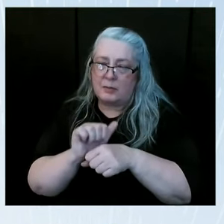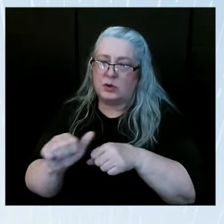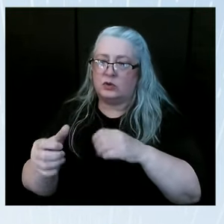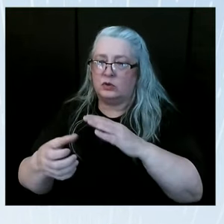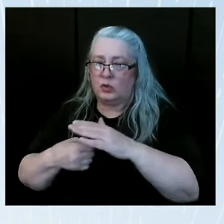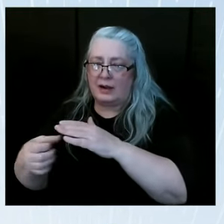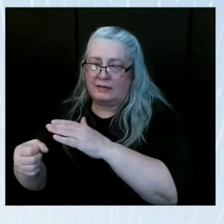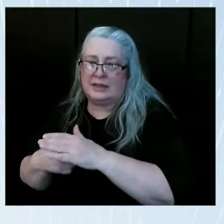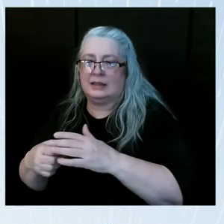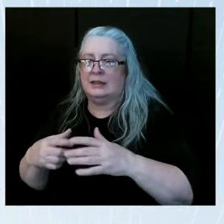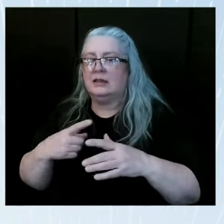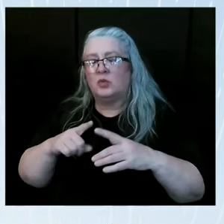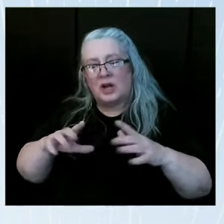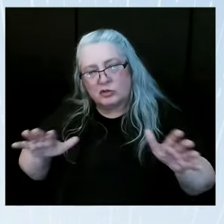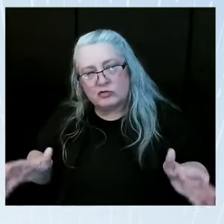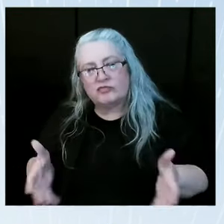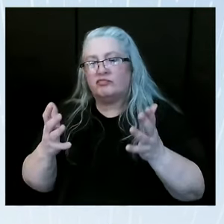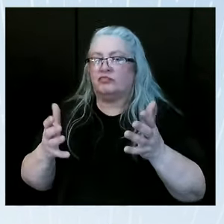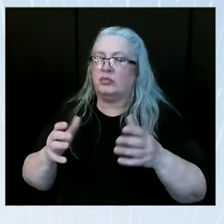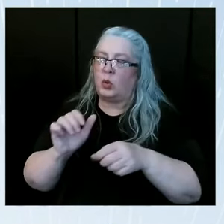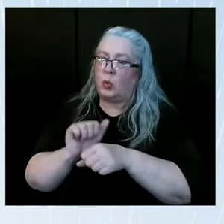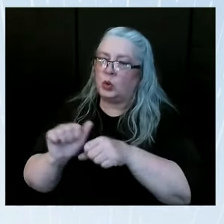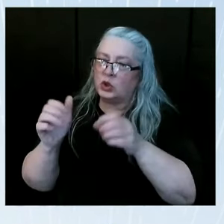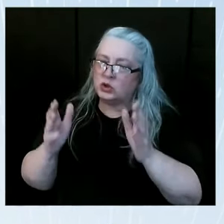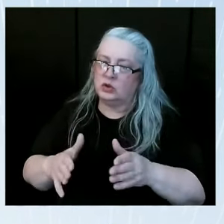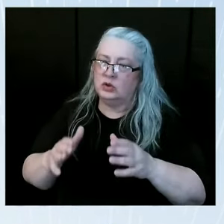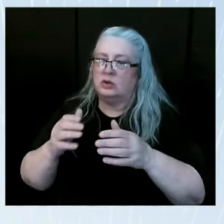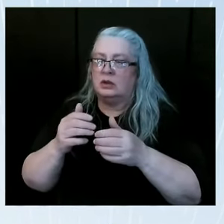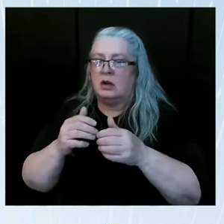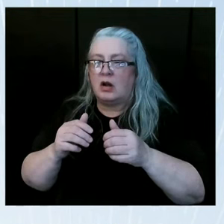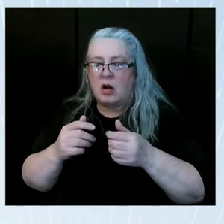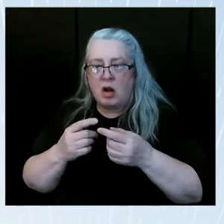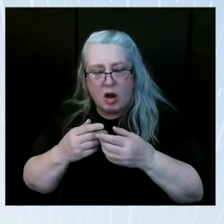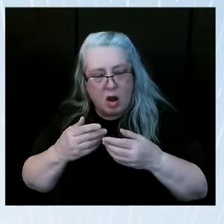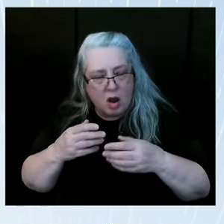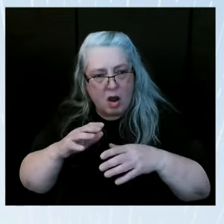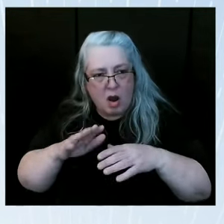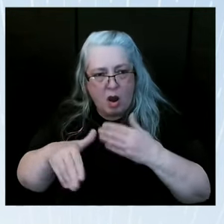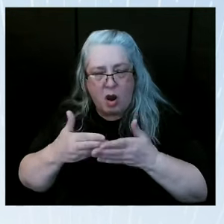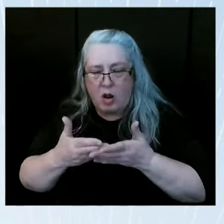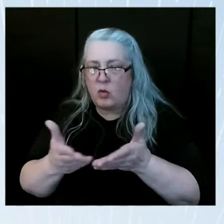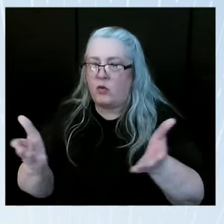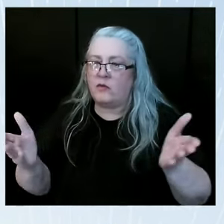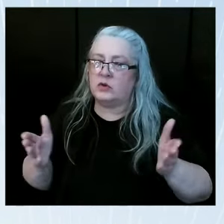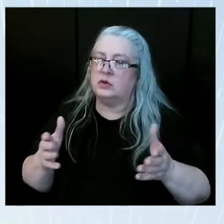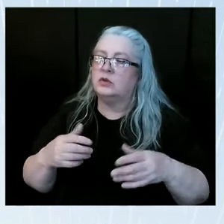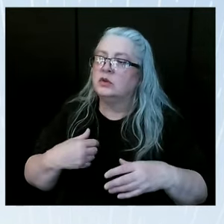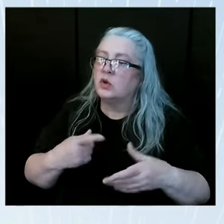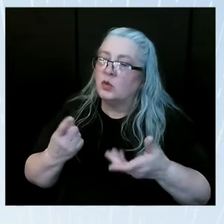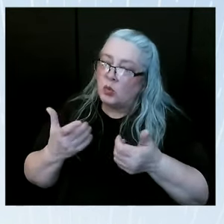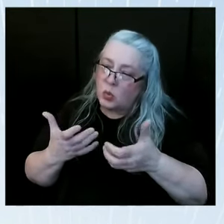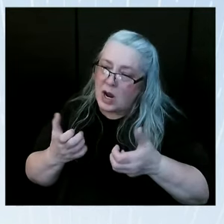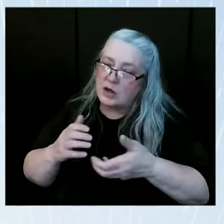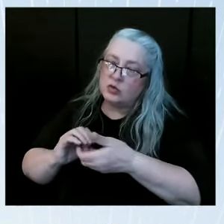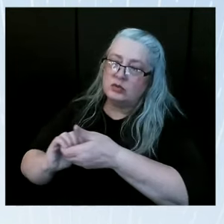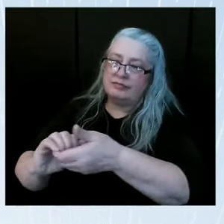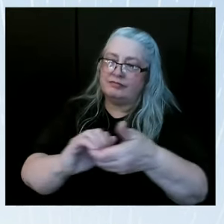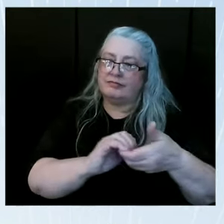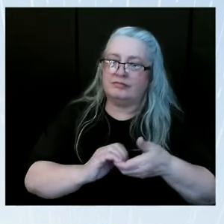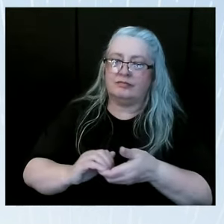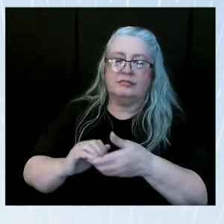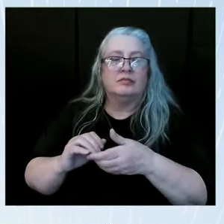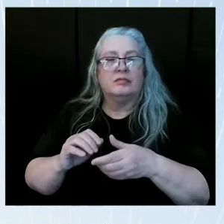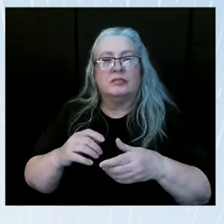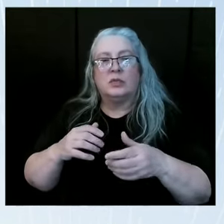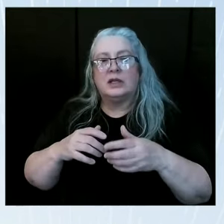alone. We've been teaming up with like-minded partners to pursue our common ideals and to deliver concrete actions to combat